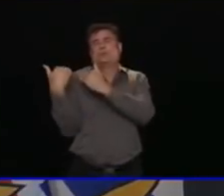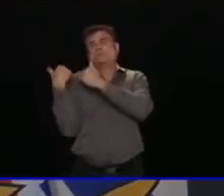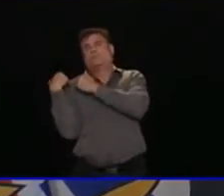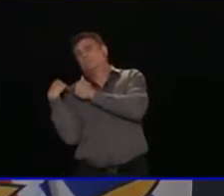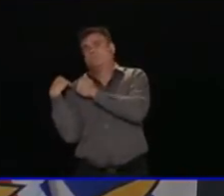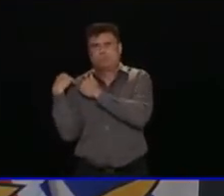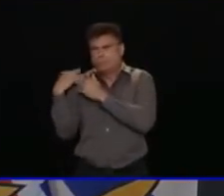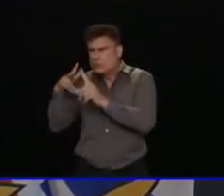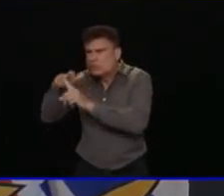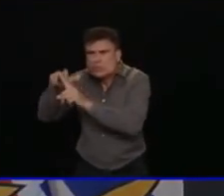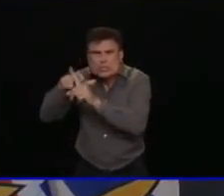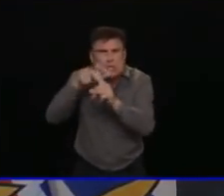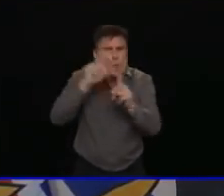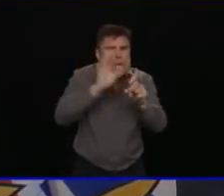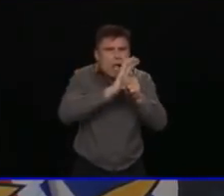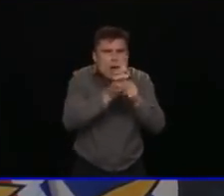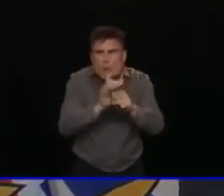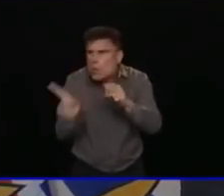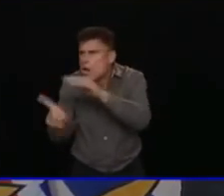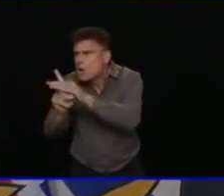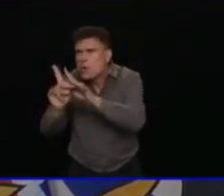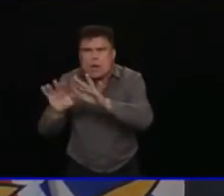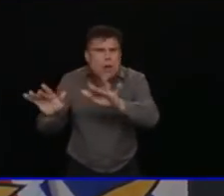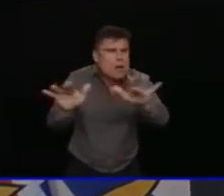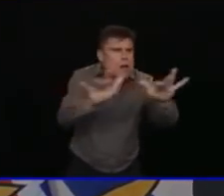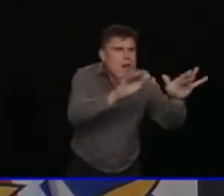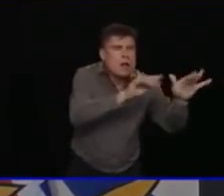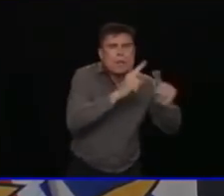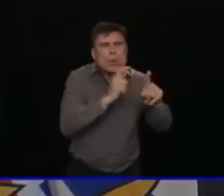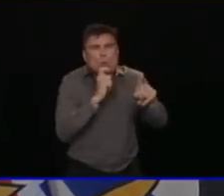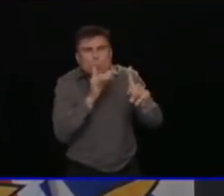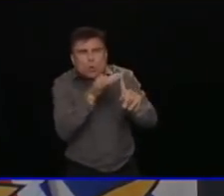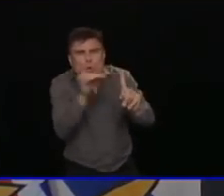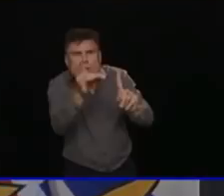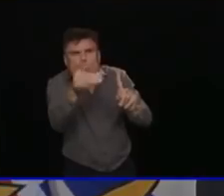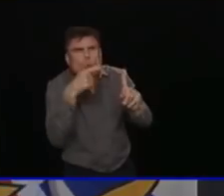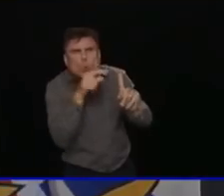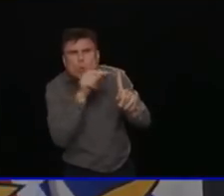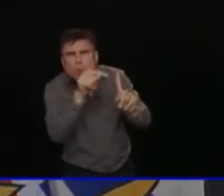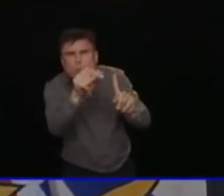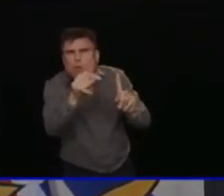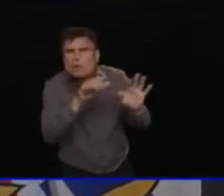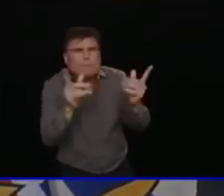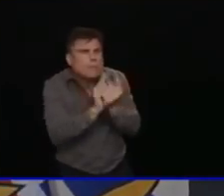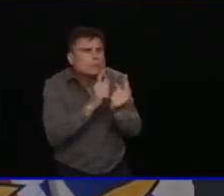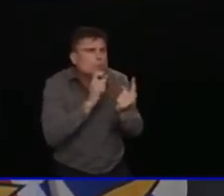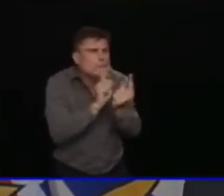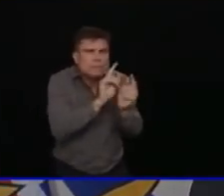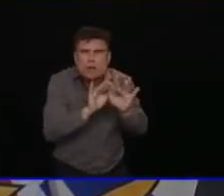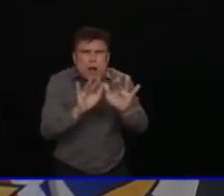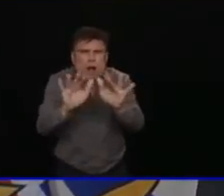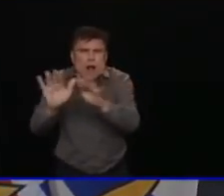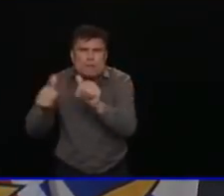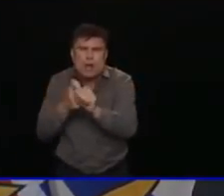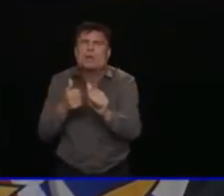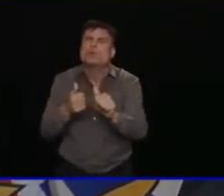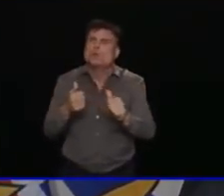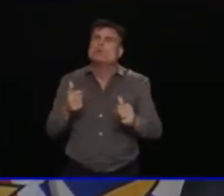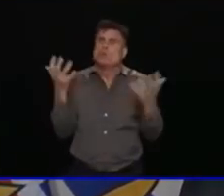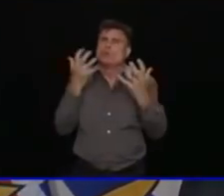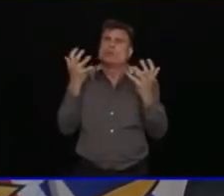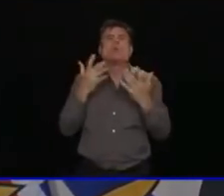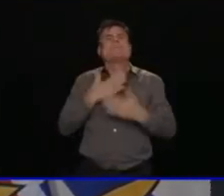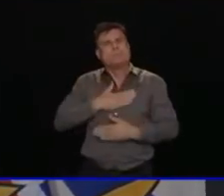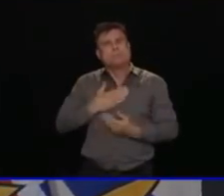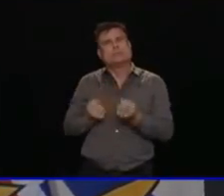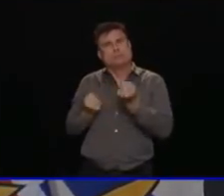that individuals need to take. I wanted to note that we've had, since the beginning of COVID-19, 74 new or